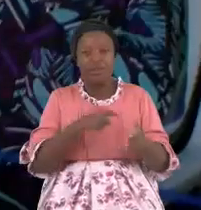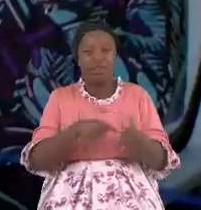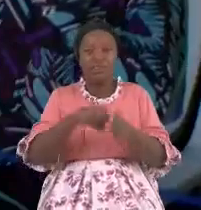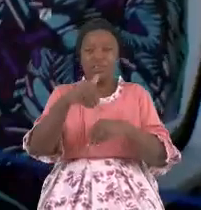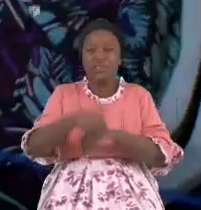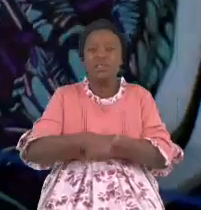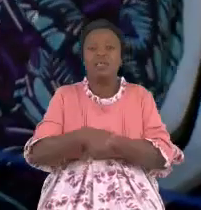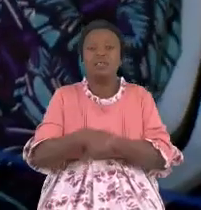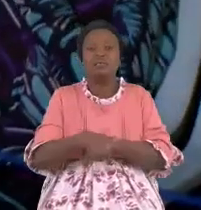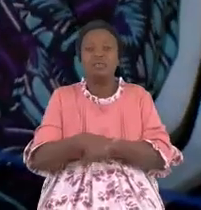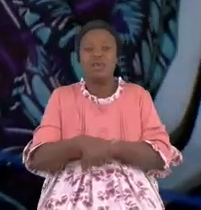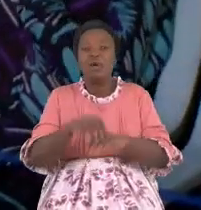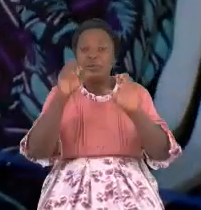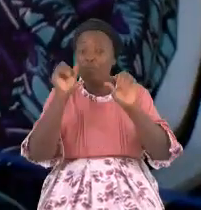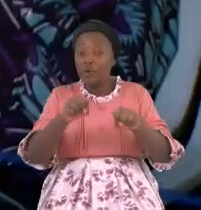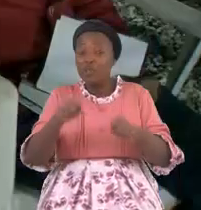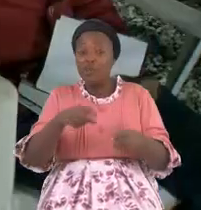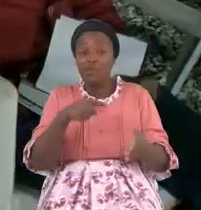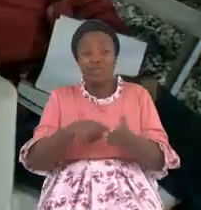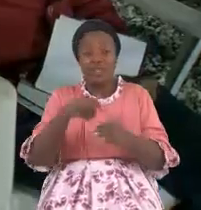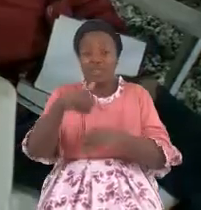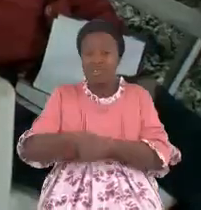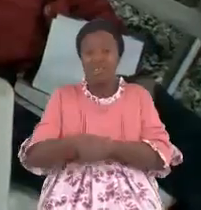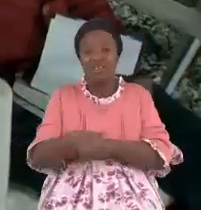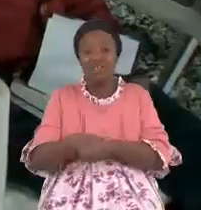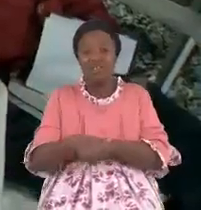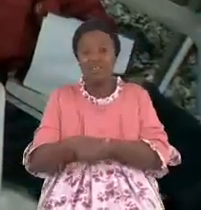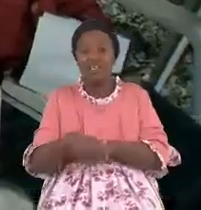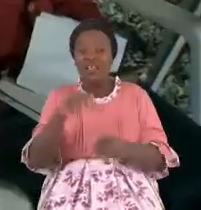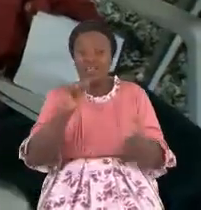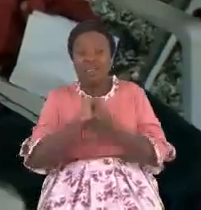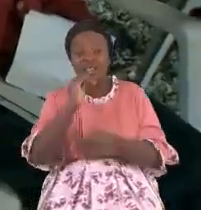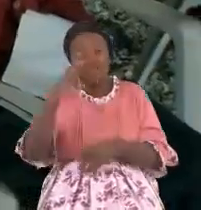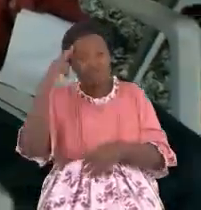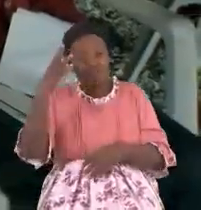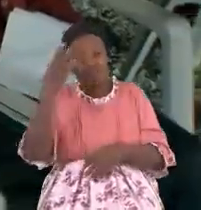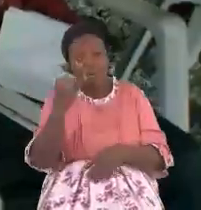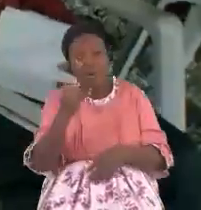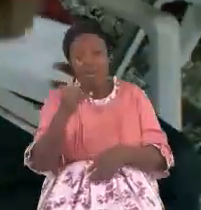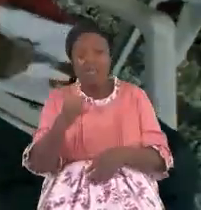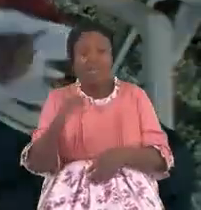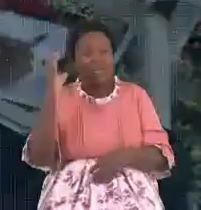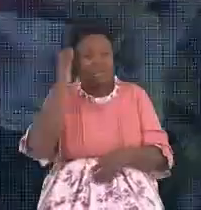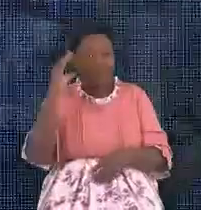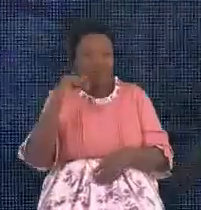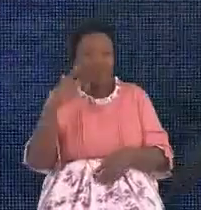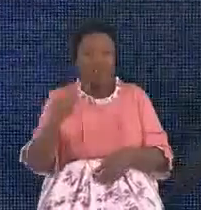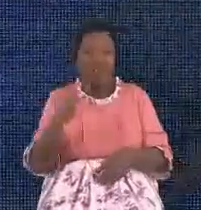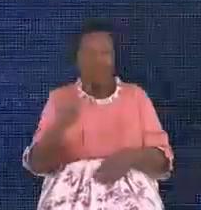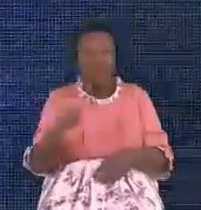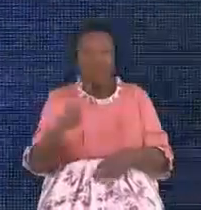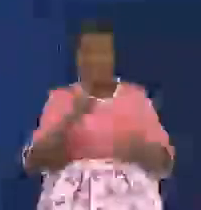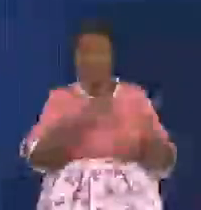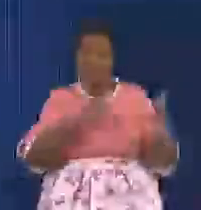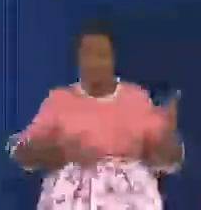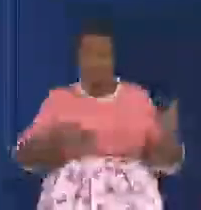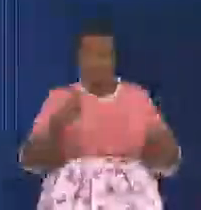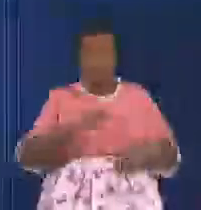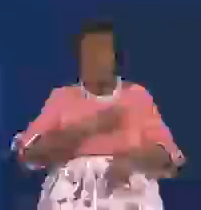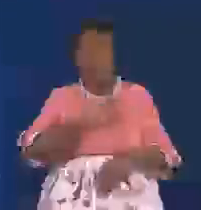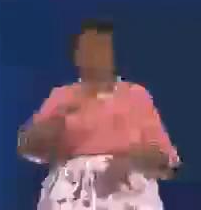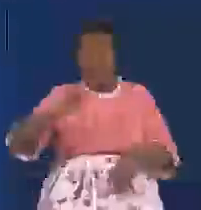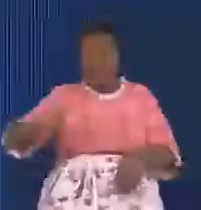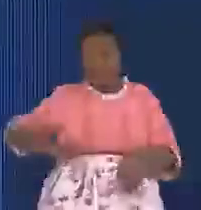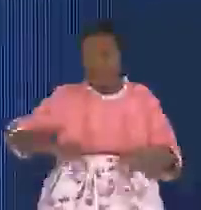i said possible tonight that the reason why hearing the lord the messiah hearing the